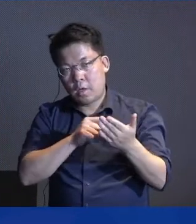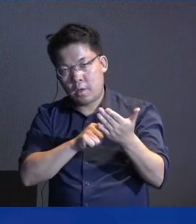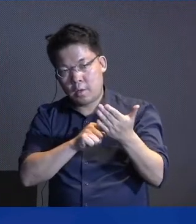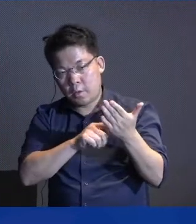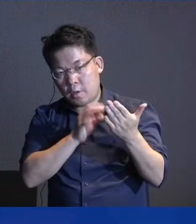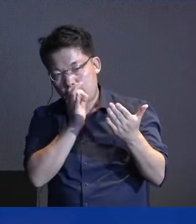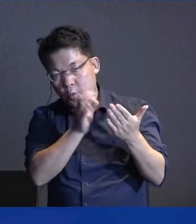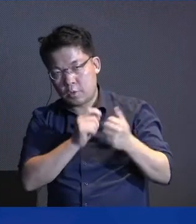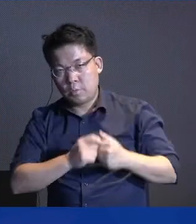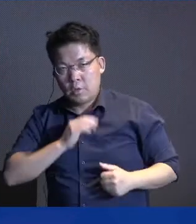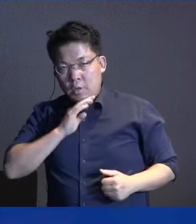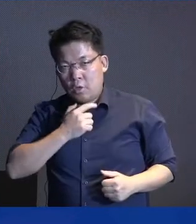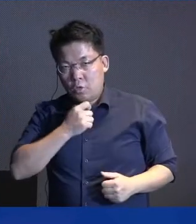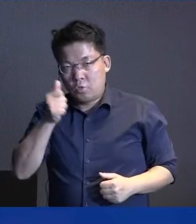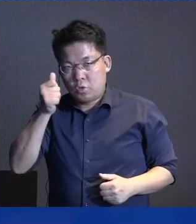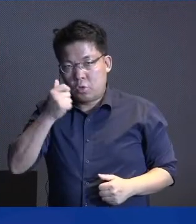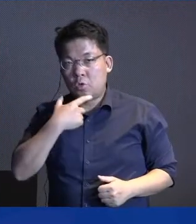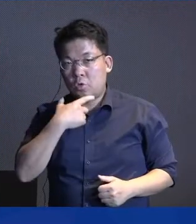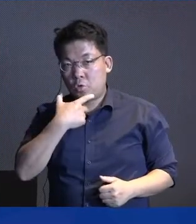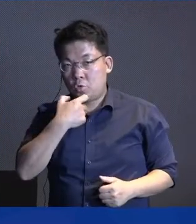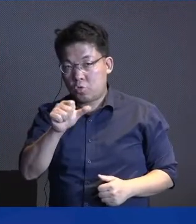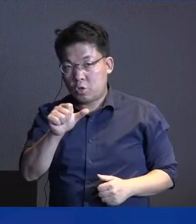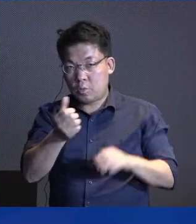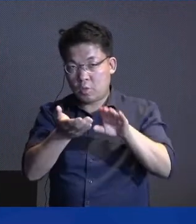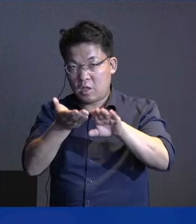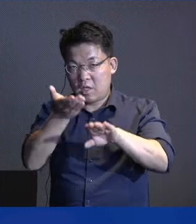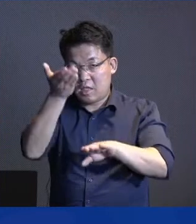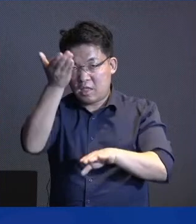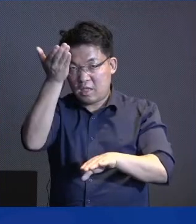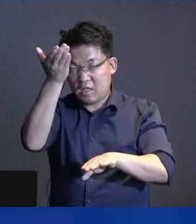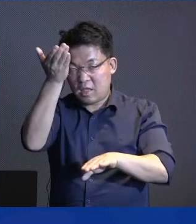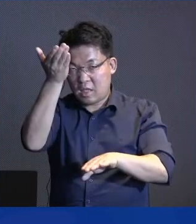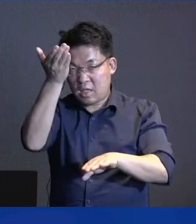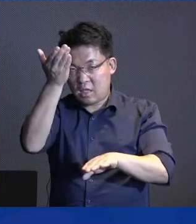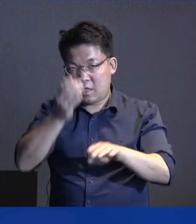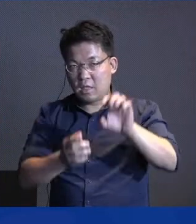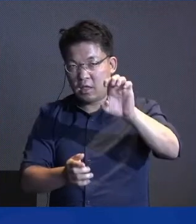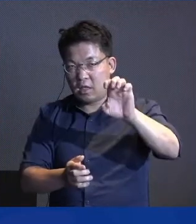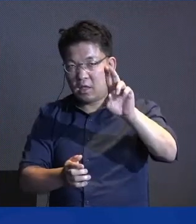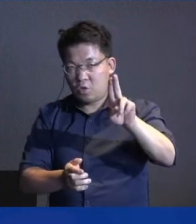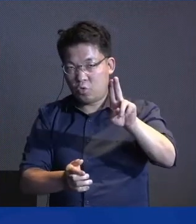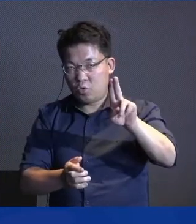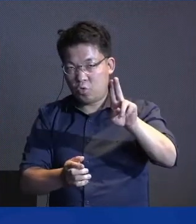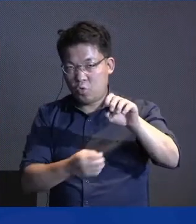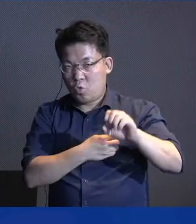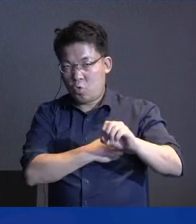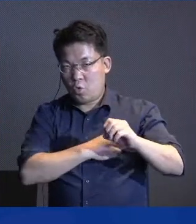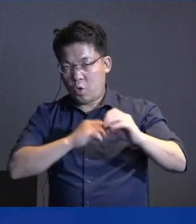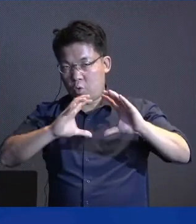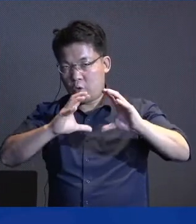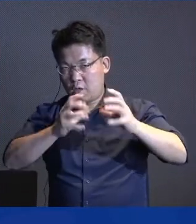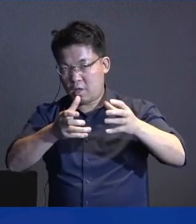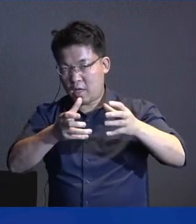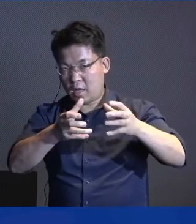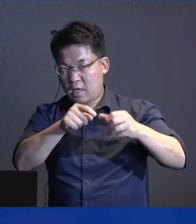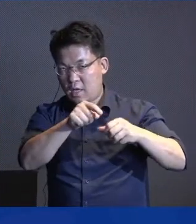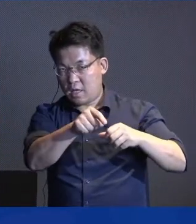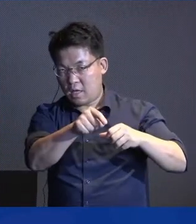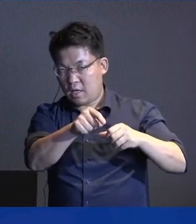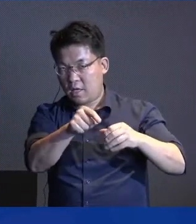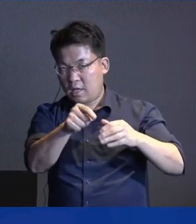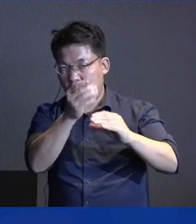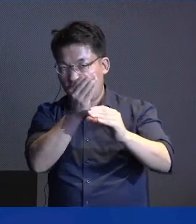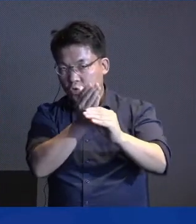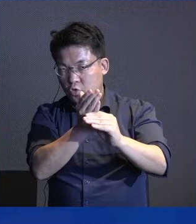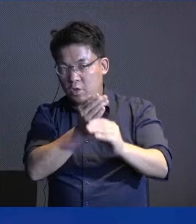plus is significantly higher than average of the general population. And a higher rate of suicide